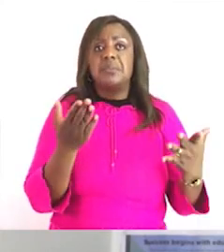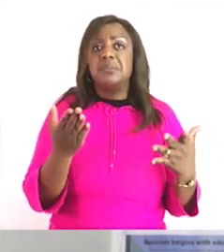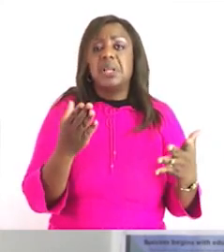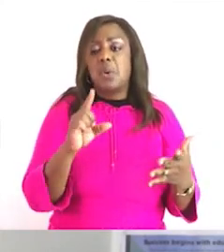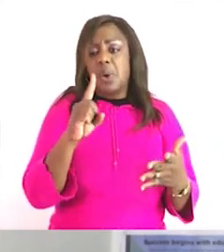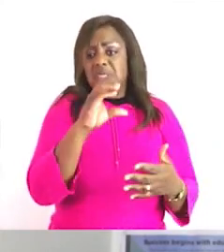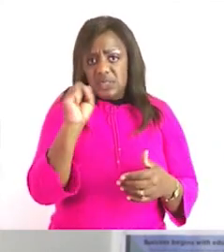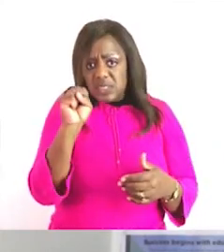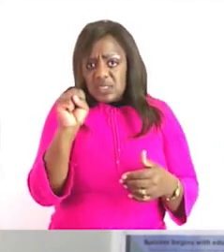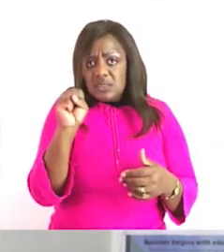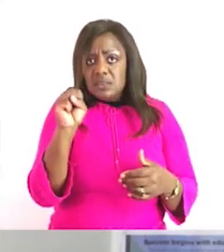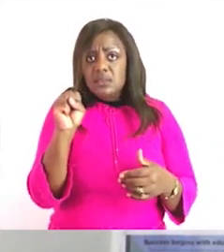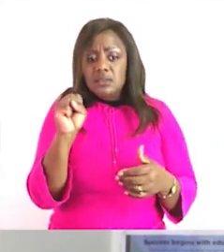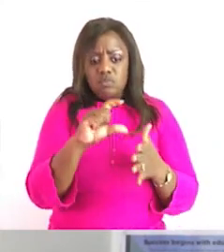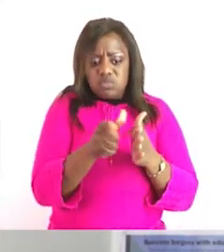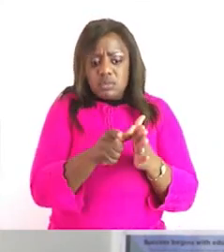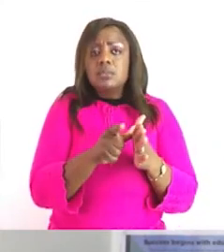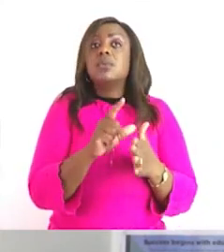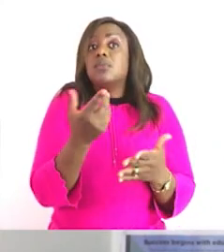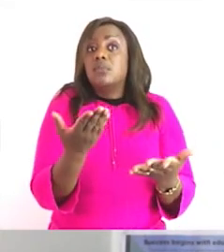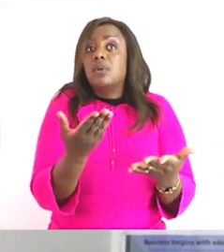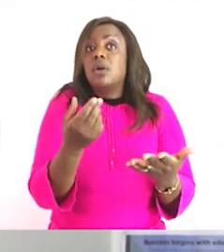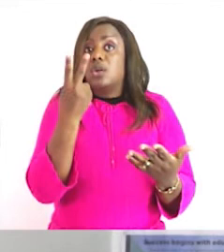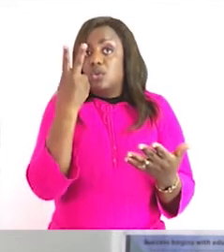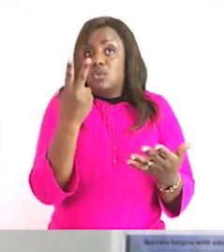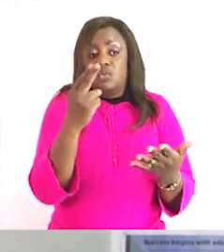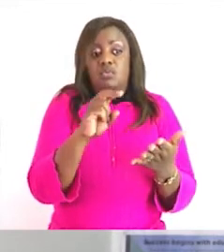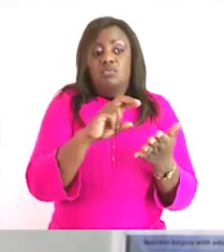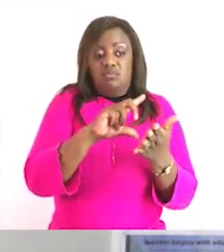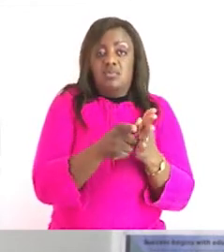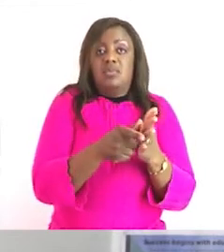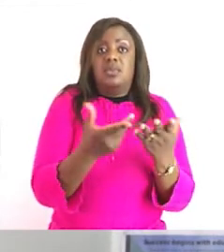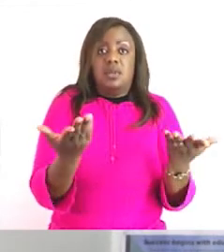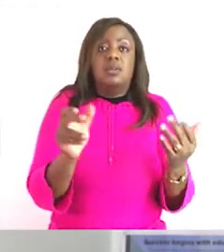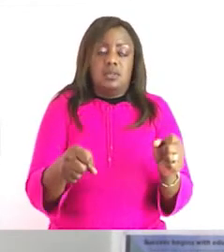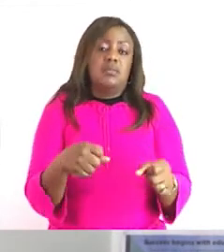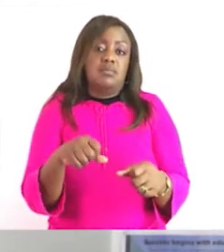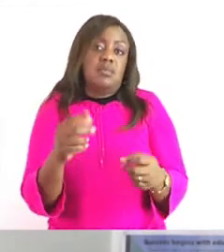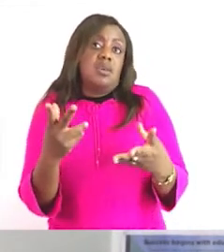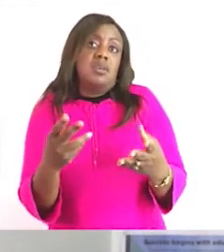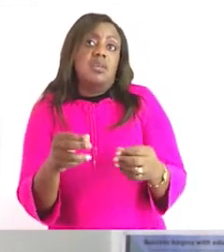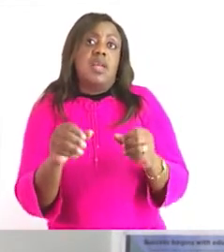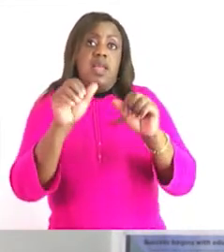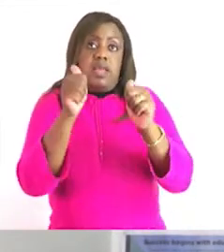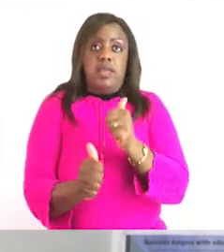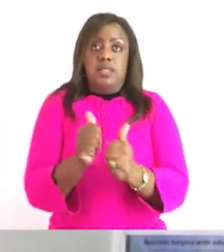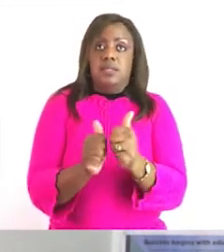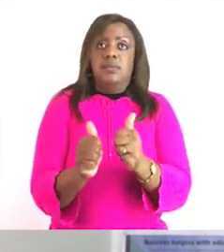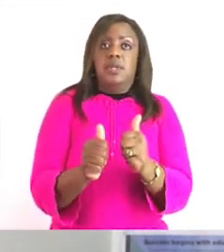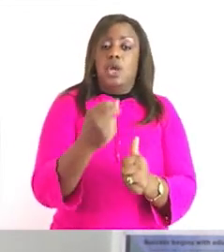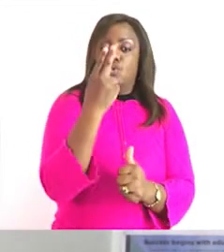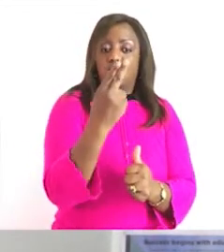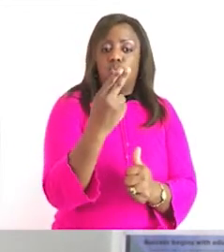1 second. I think 2. 2. Okay. Your guess is 2